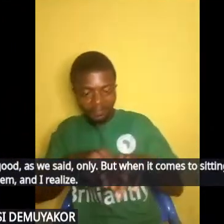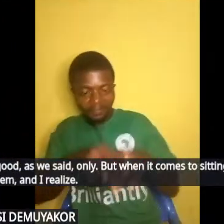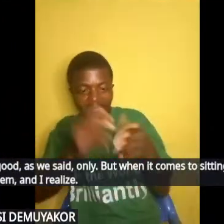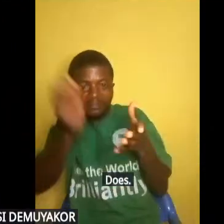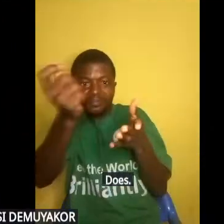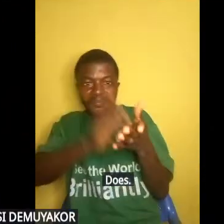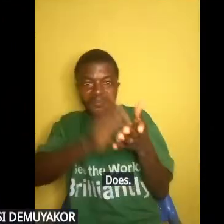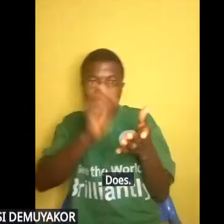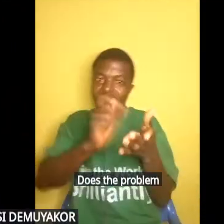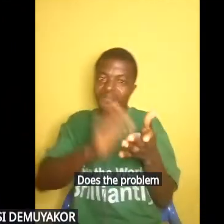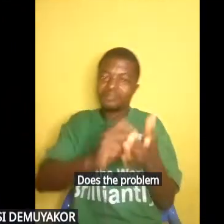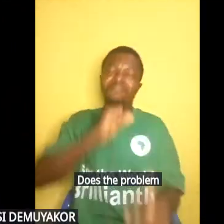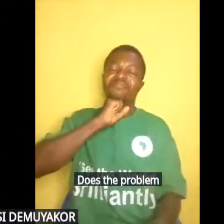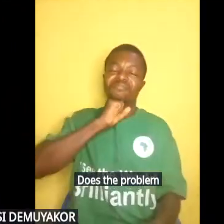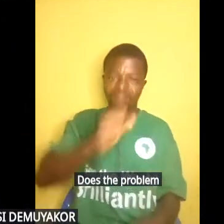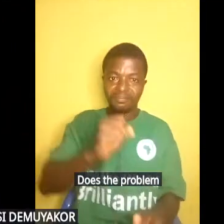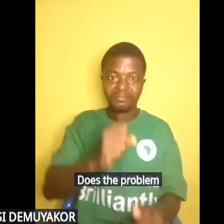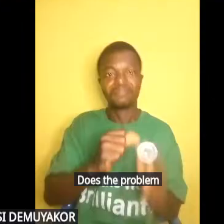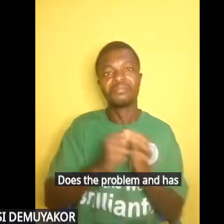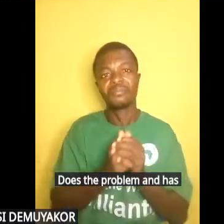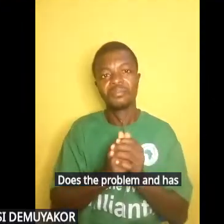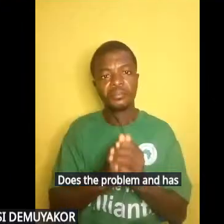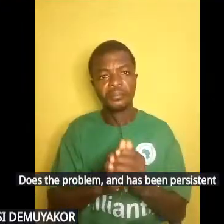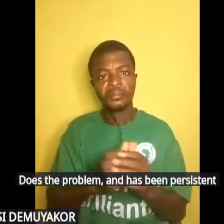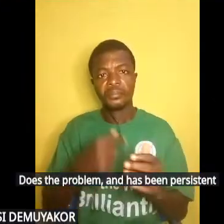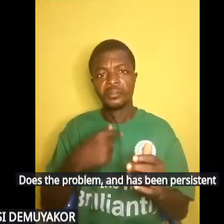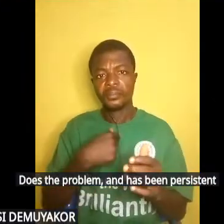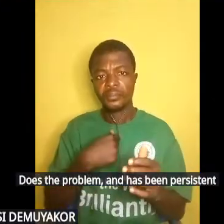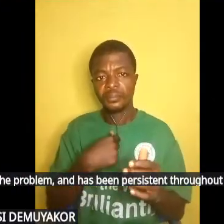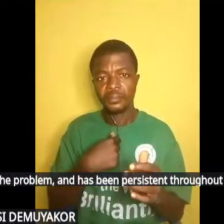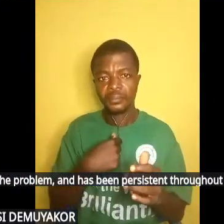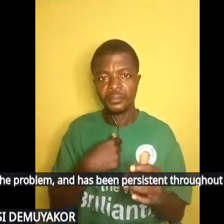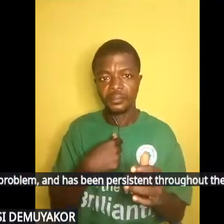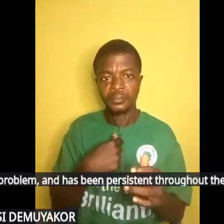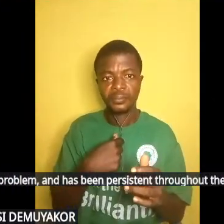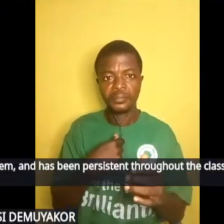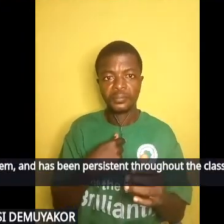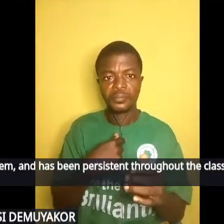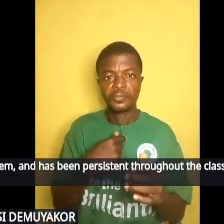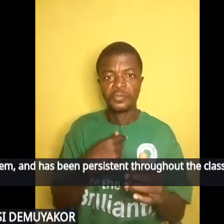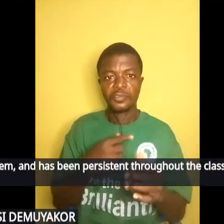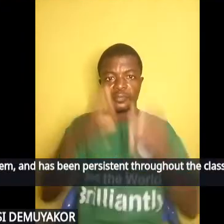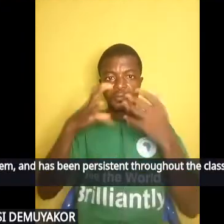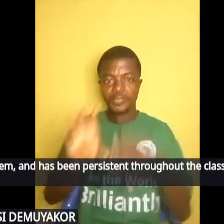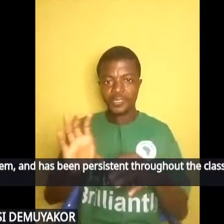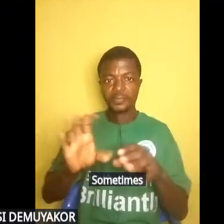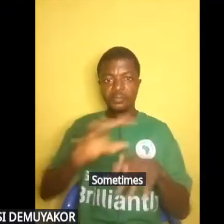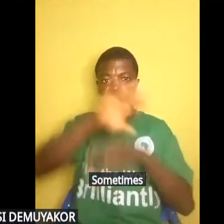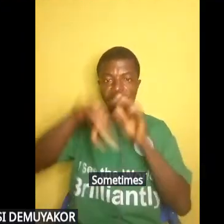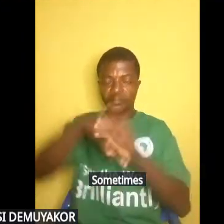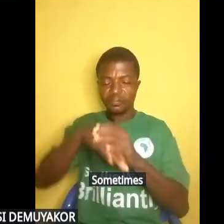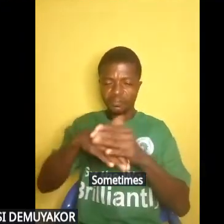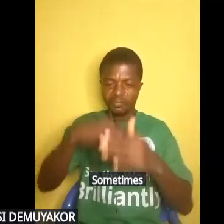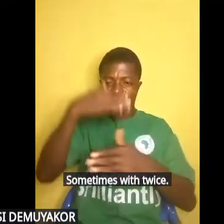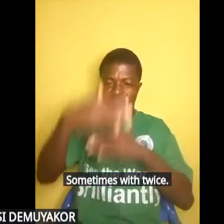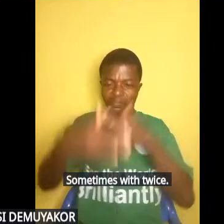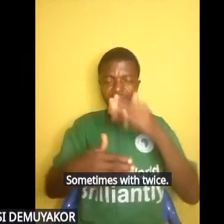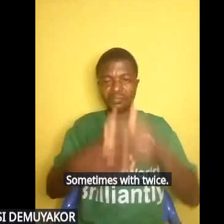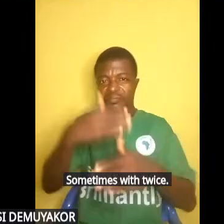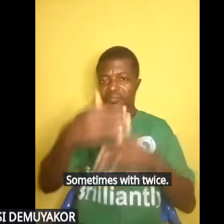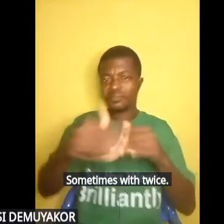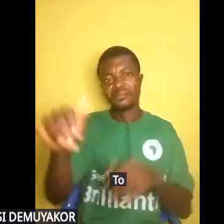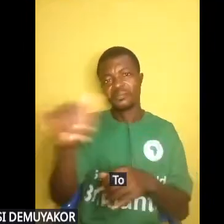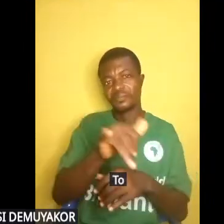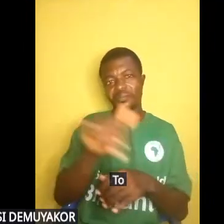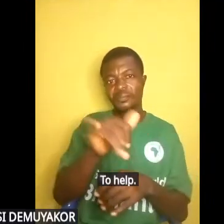the problem. And has persistent throughout the classes that has been through. Sometimes we try to